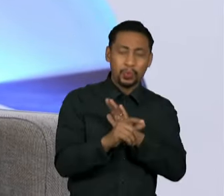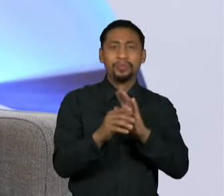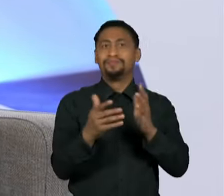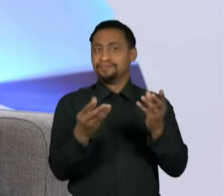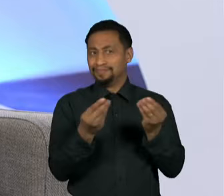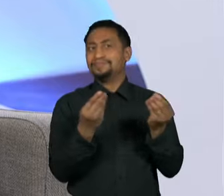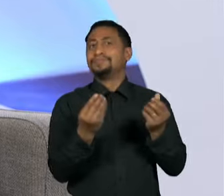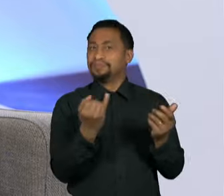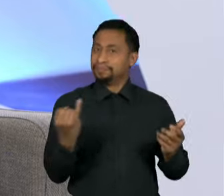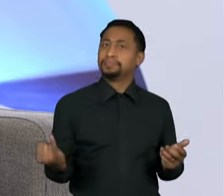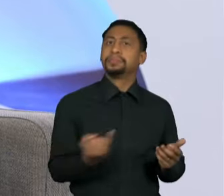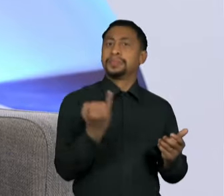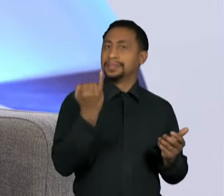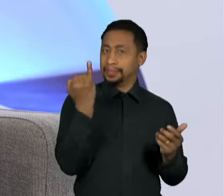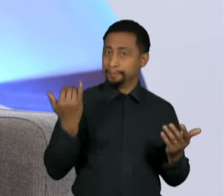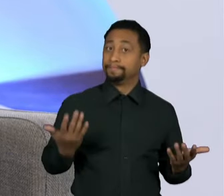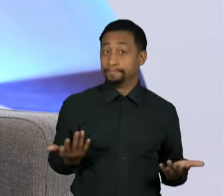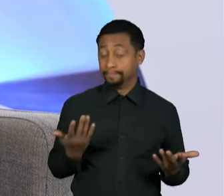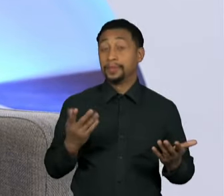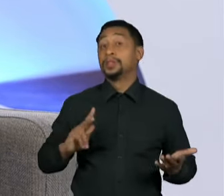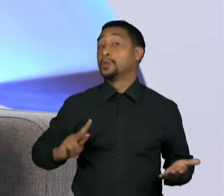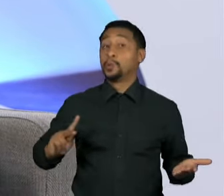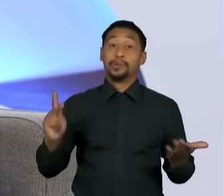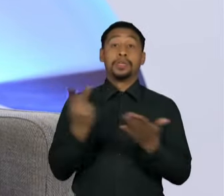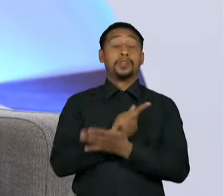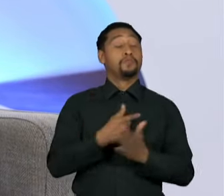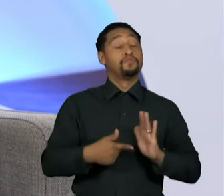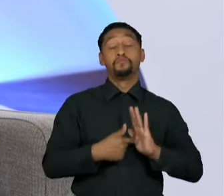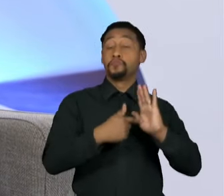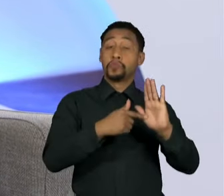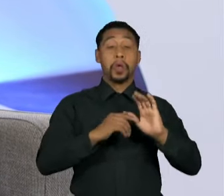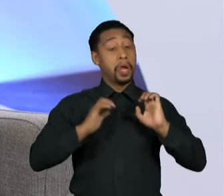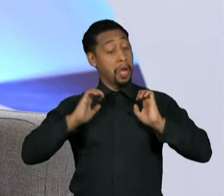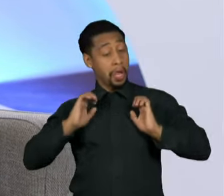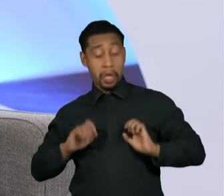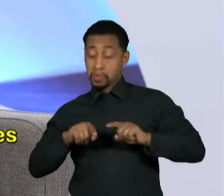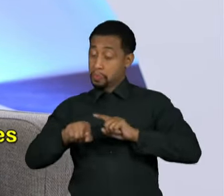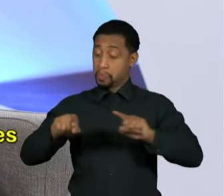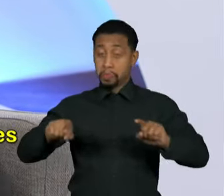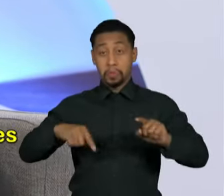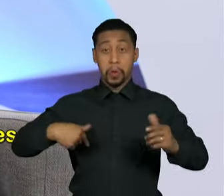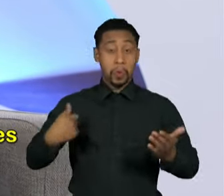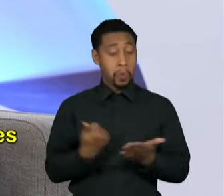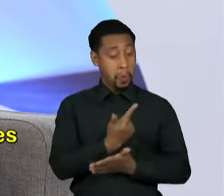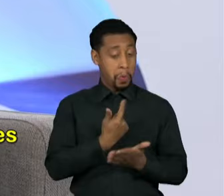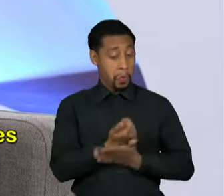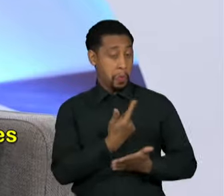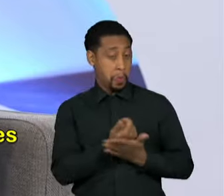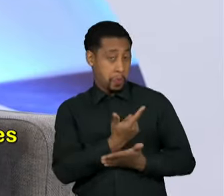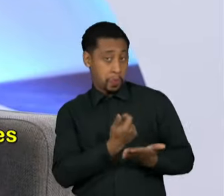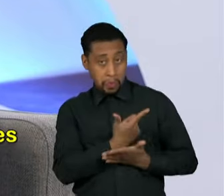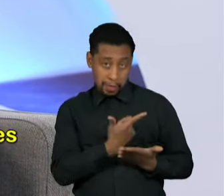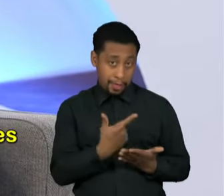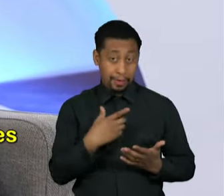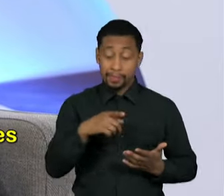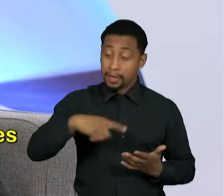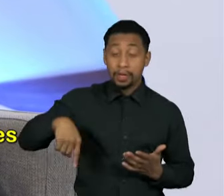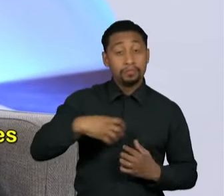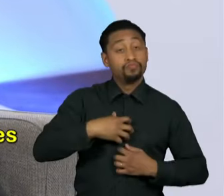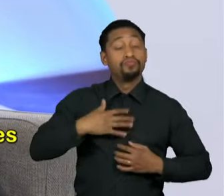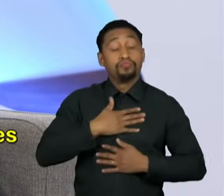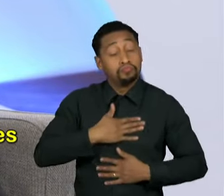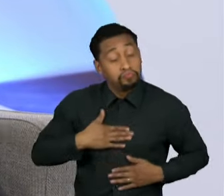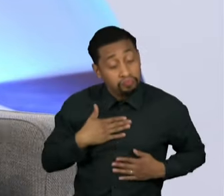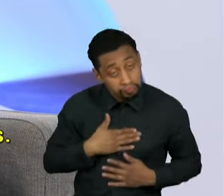least, that promoting a consumerist ethic and promoting the welfare of